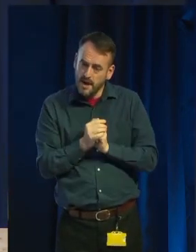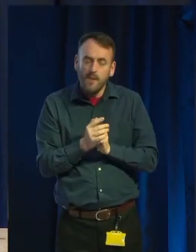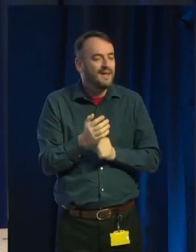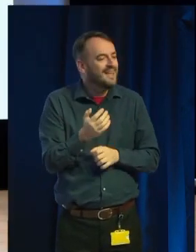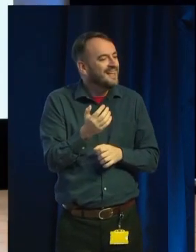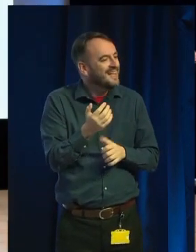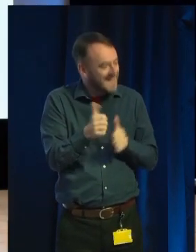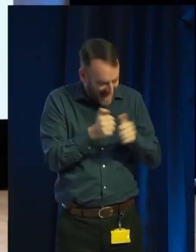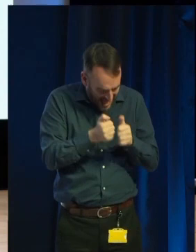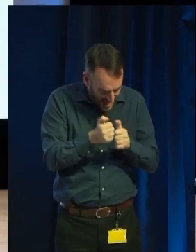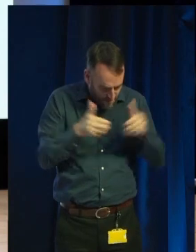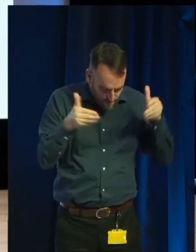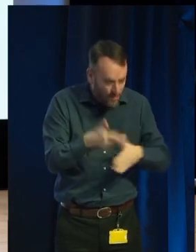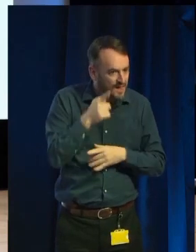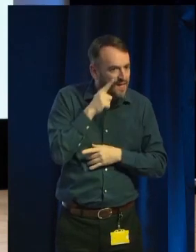Otome game.